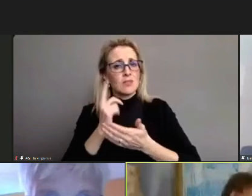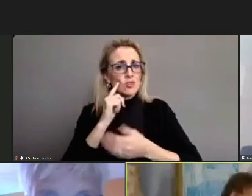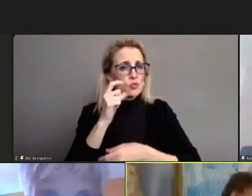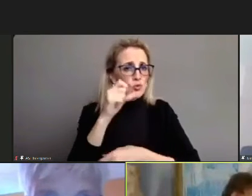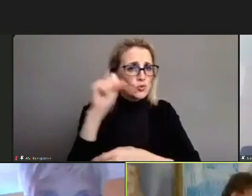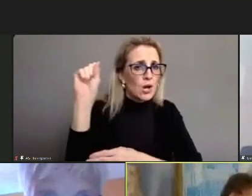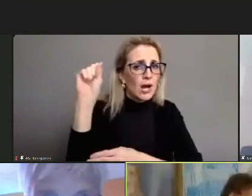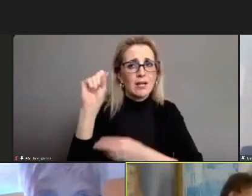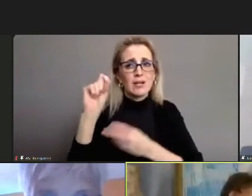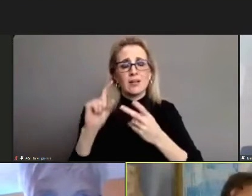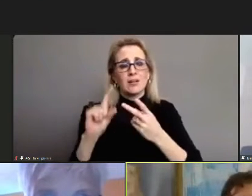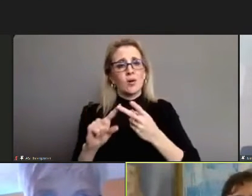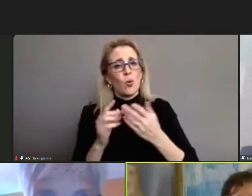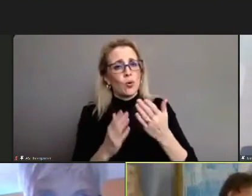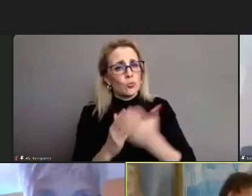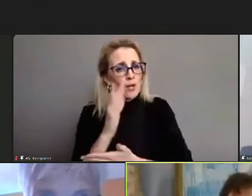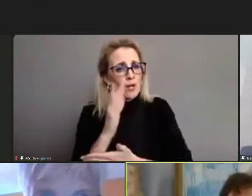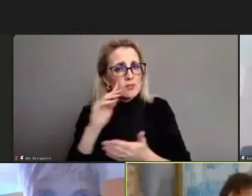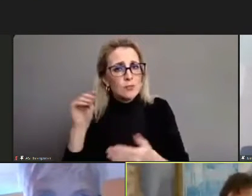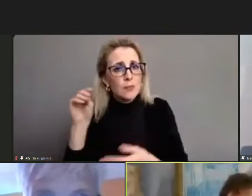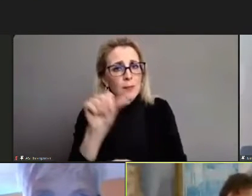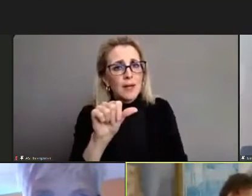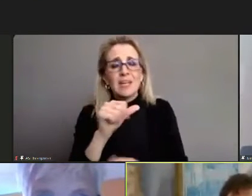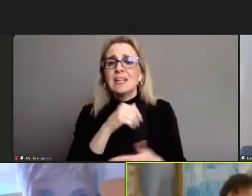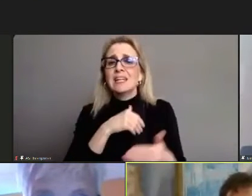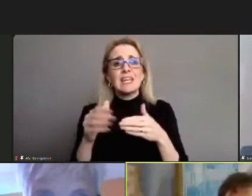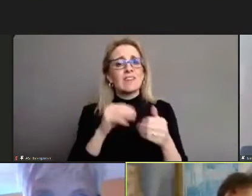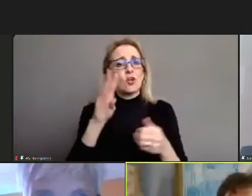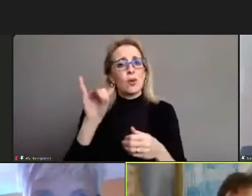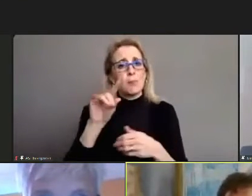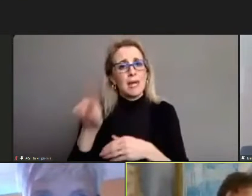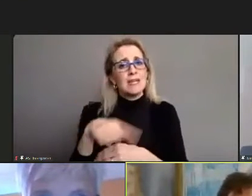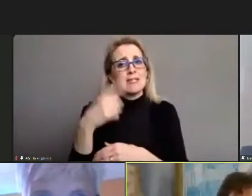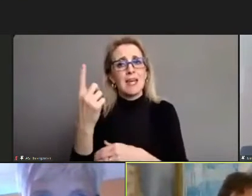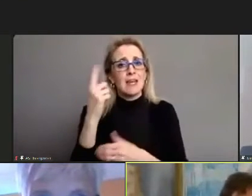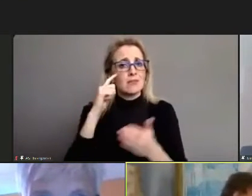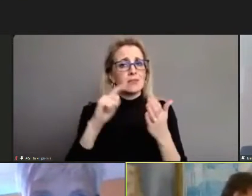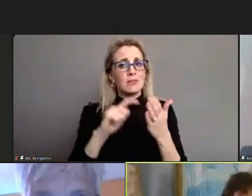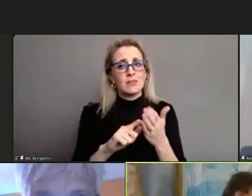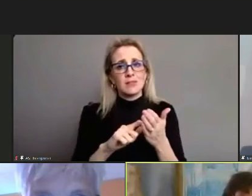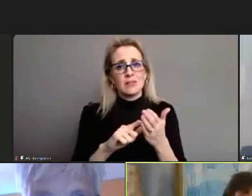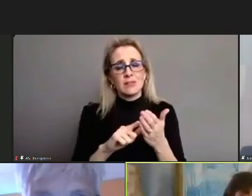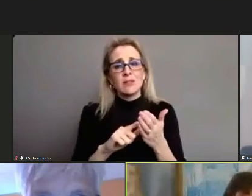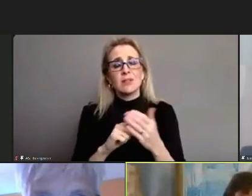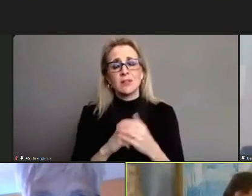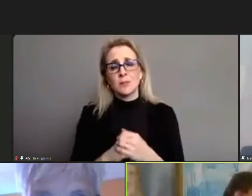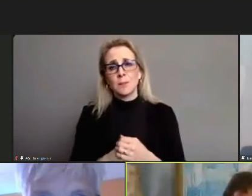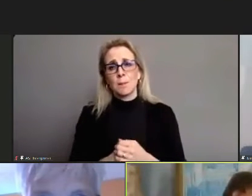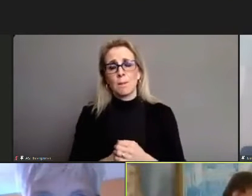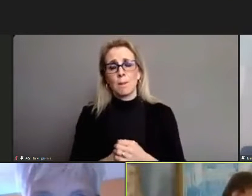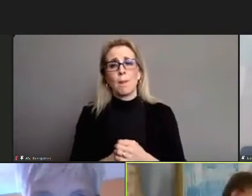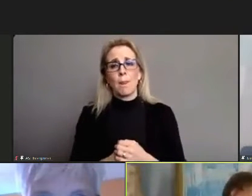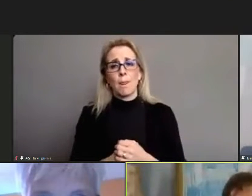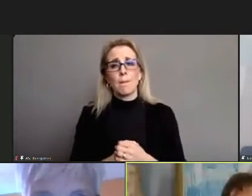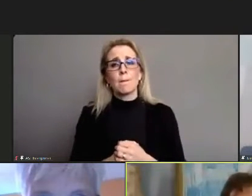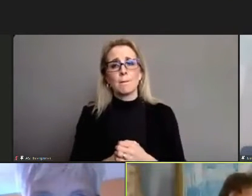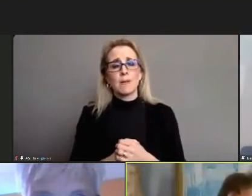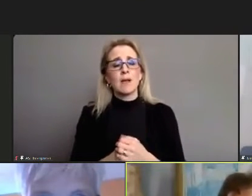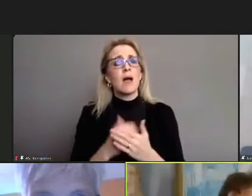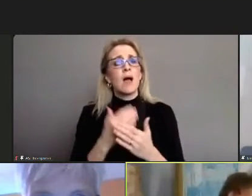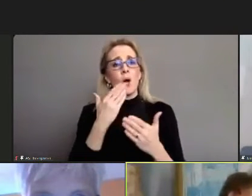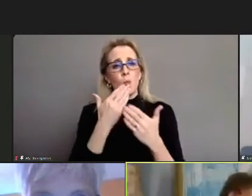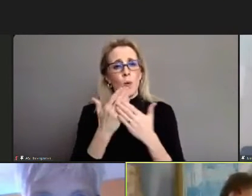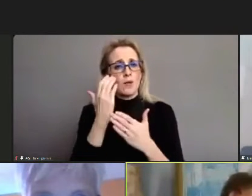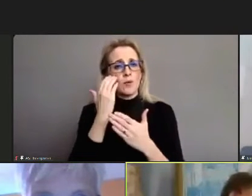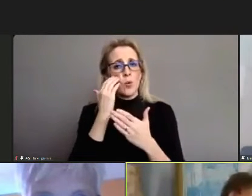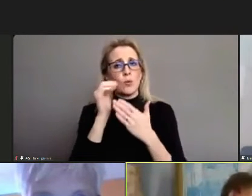holding event on May Day. Shapur Ehsani Rad, a well-known worker leader, Ismail Abdi,